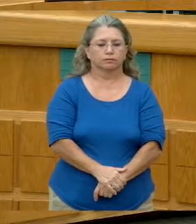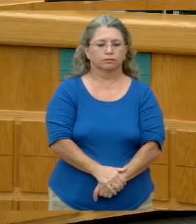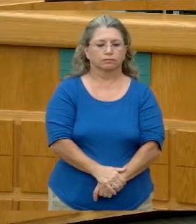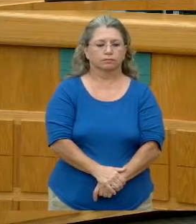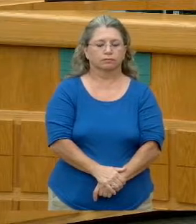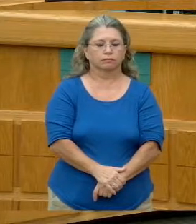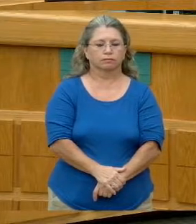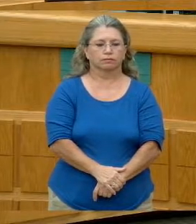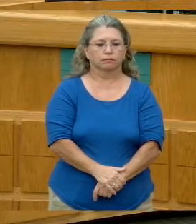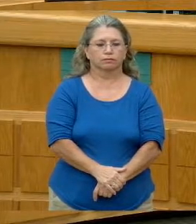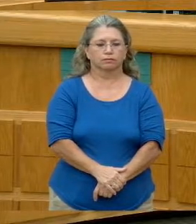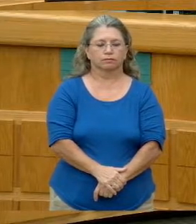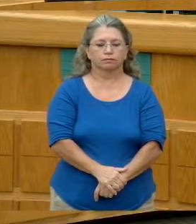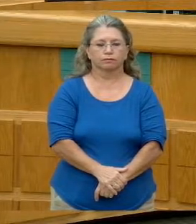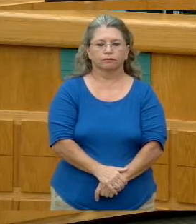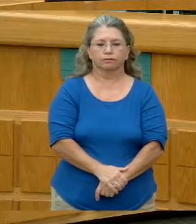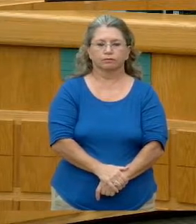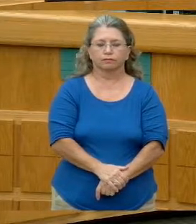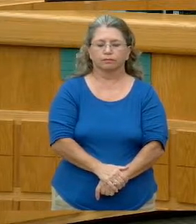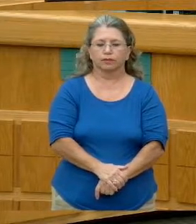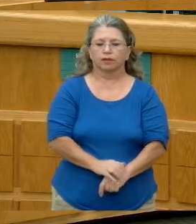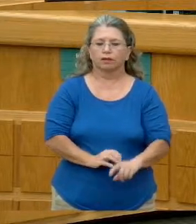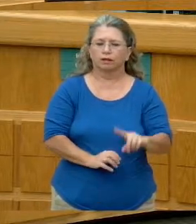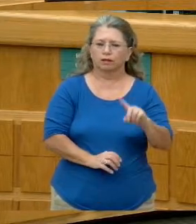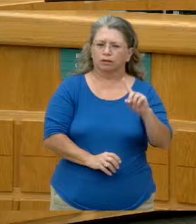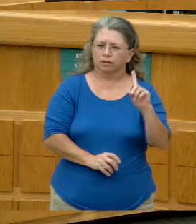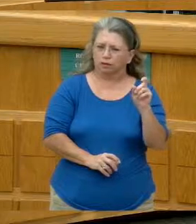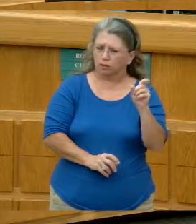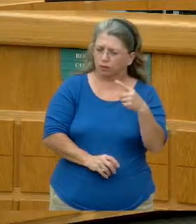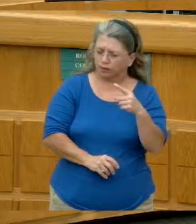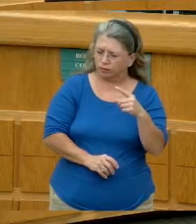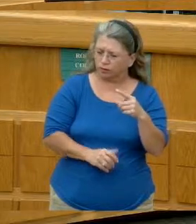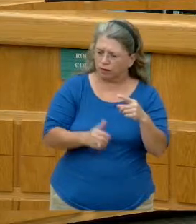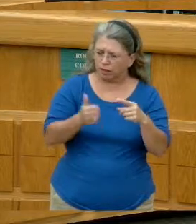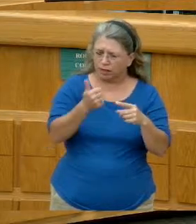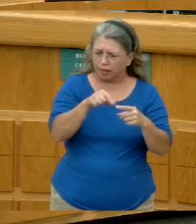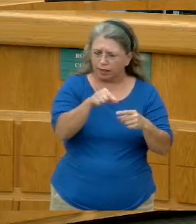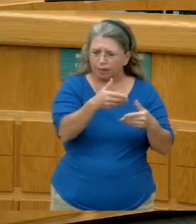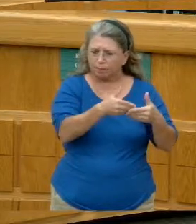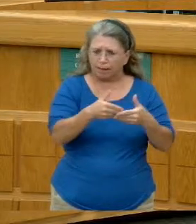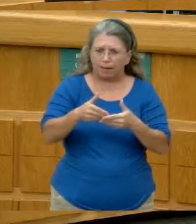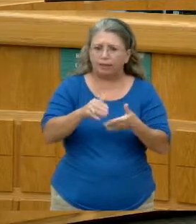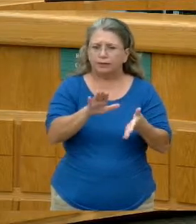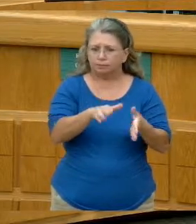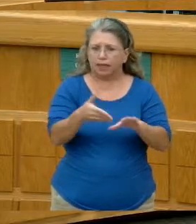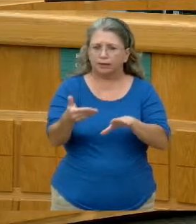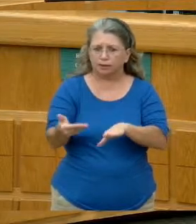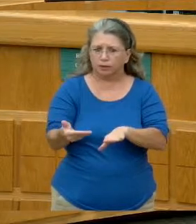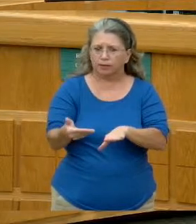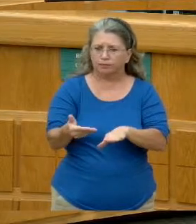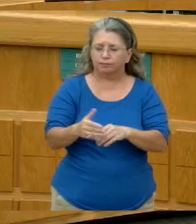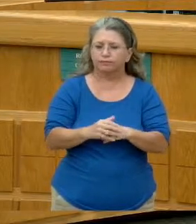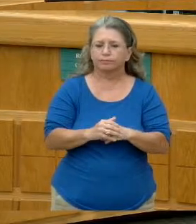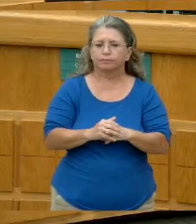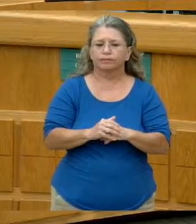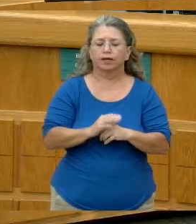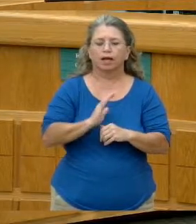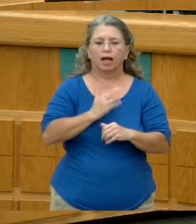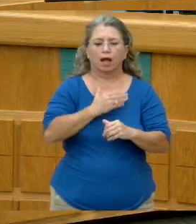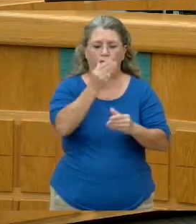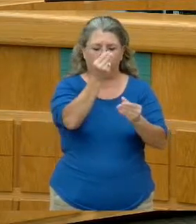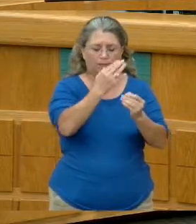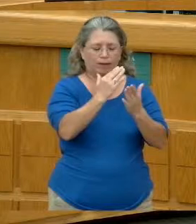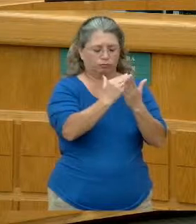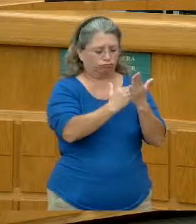últimos 4 meses. Have any of these babies passed away? Our records show that we've had 1